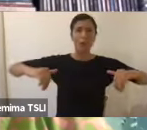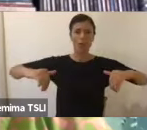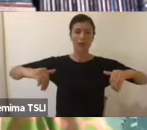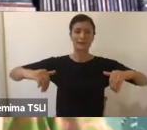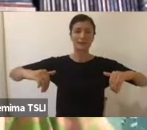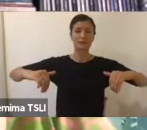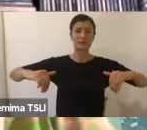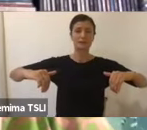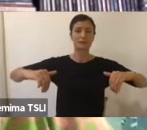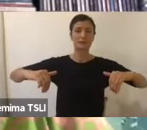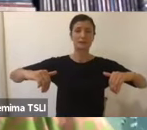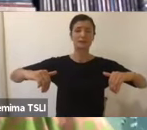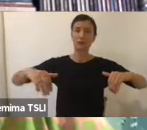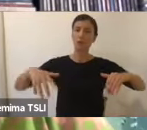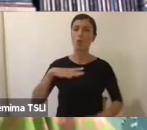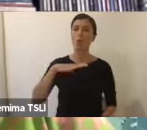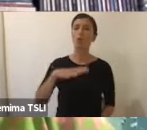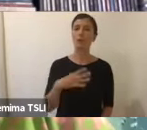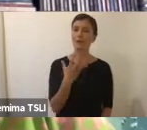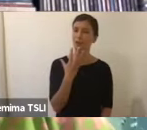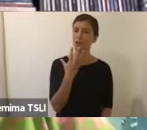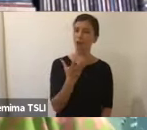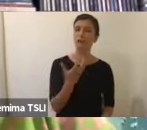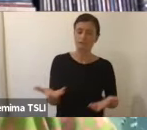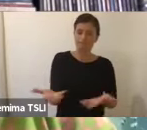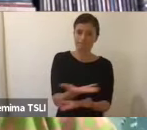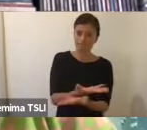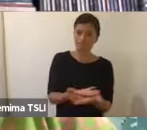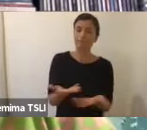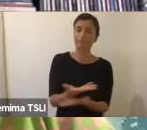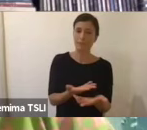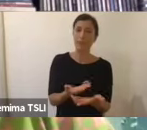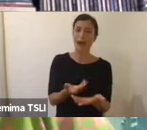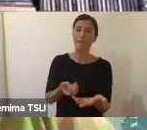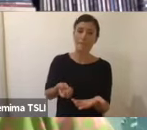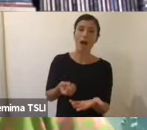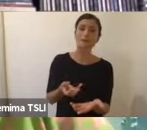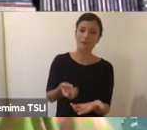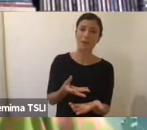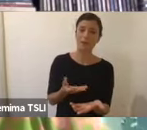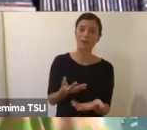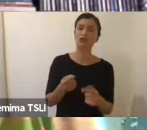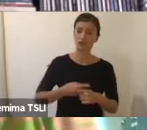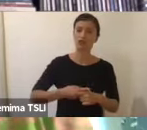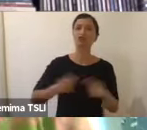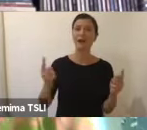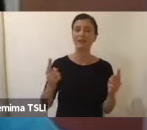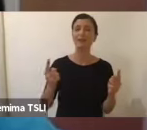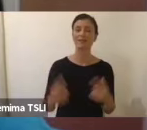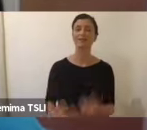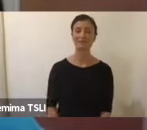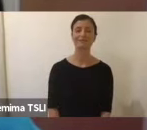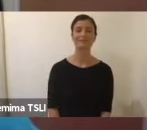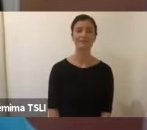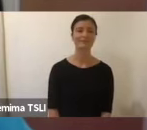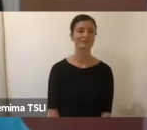so I think therefore participating in a conversation like this um is a radical act thank you